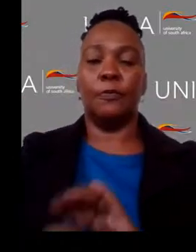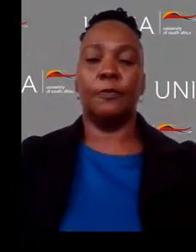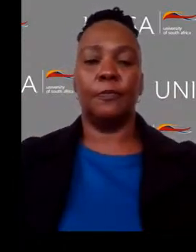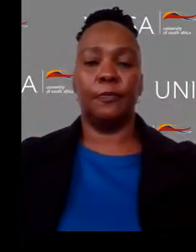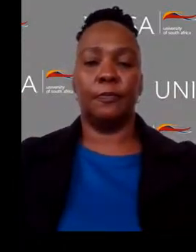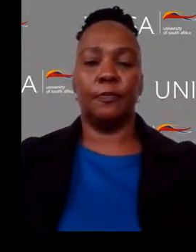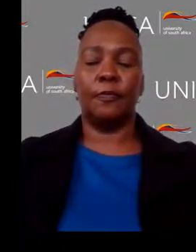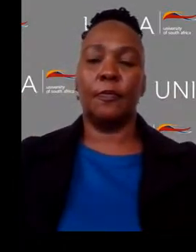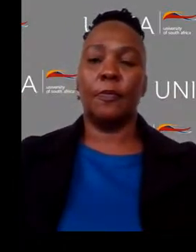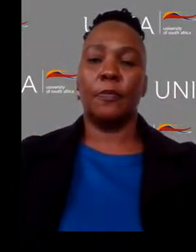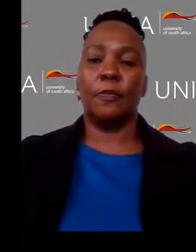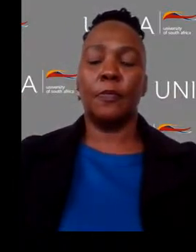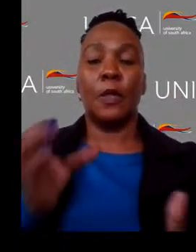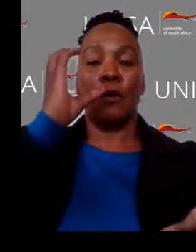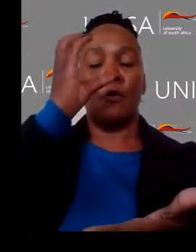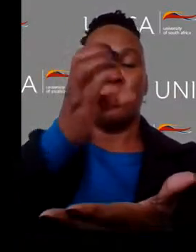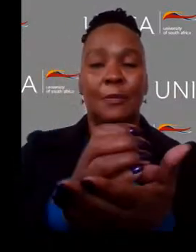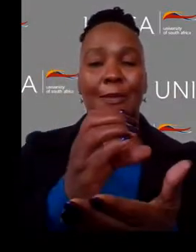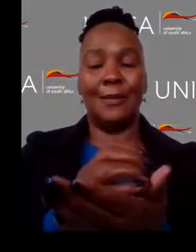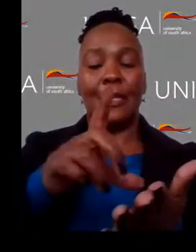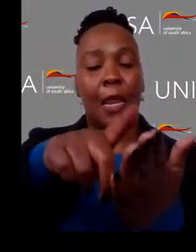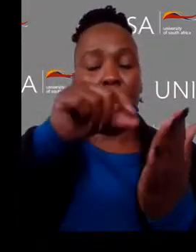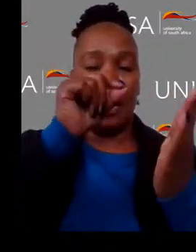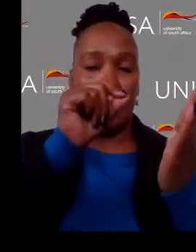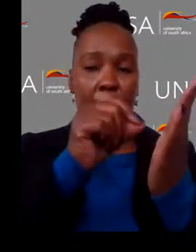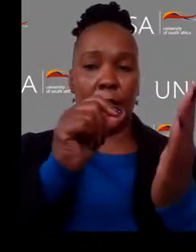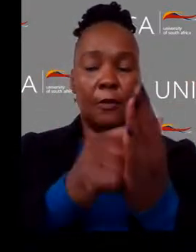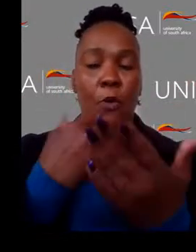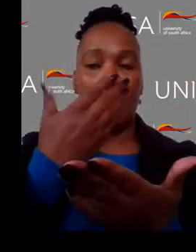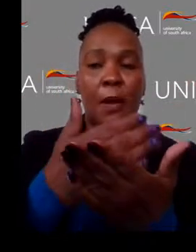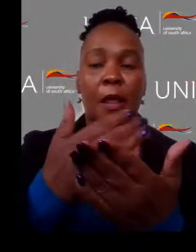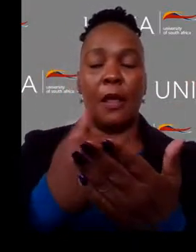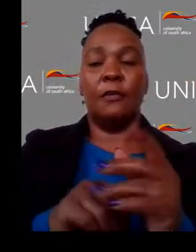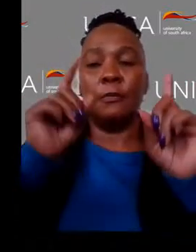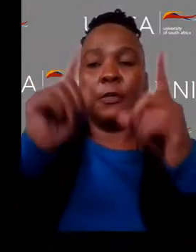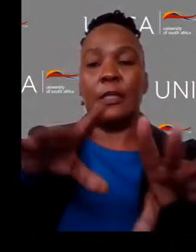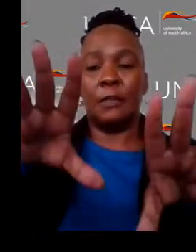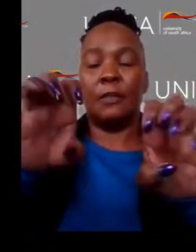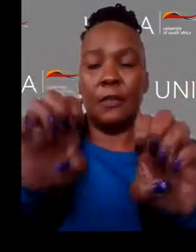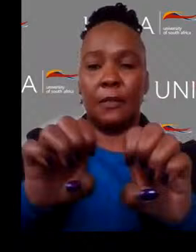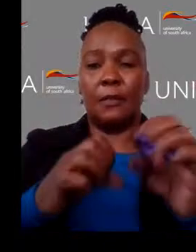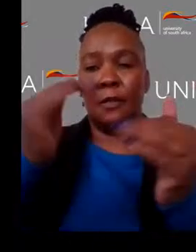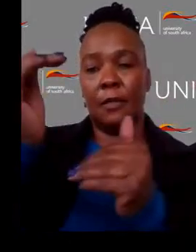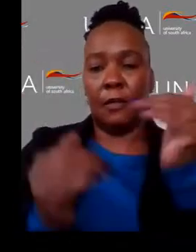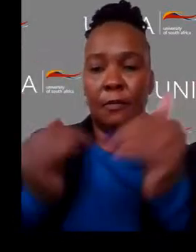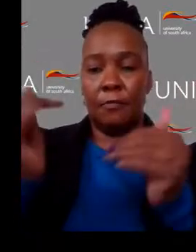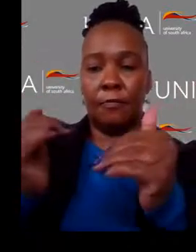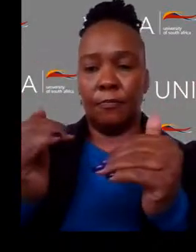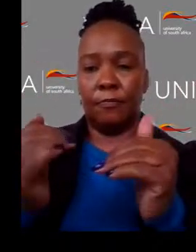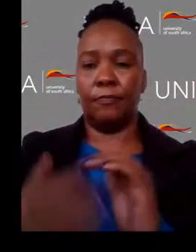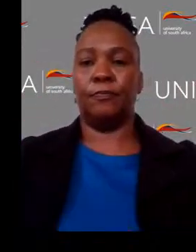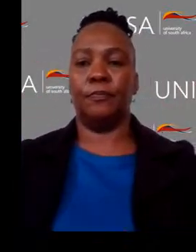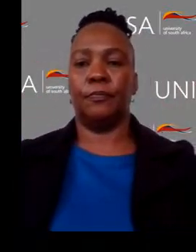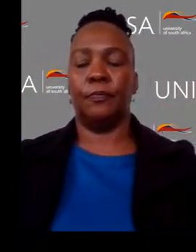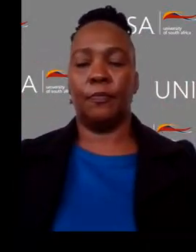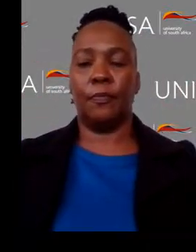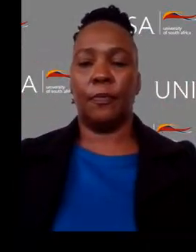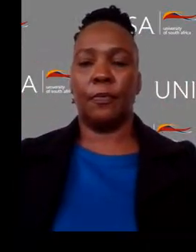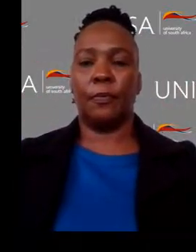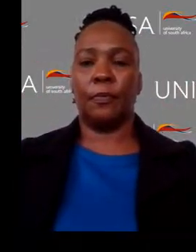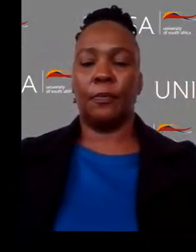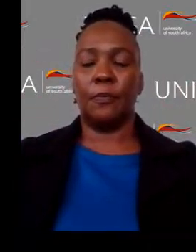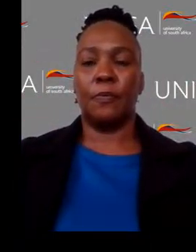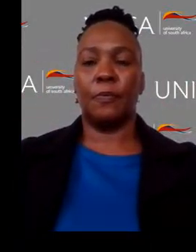The confirmation letter for students who applied for special examination arrangements will only be sent to the MyLife email